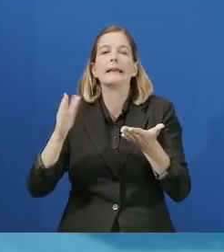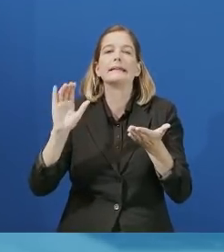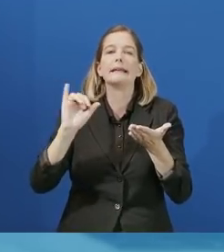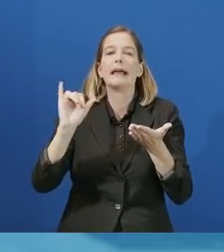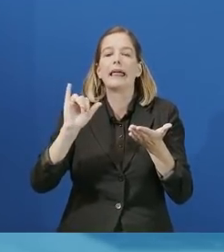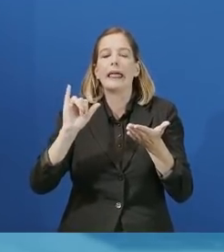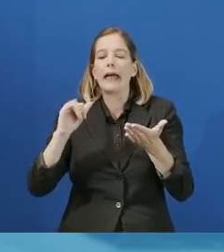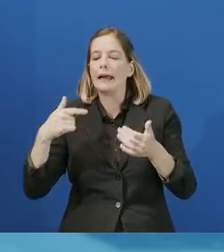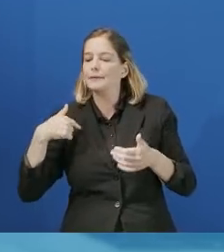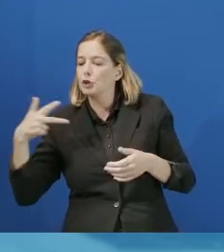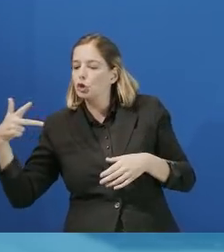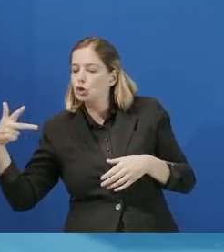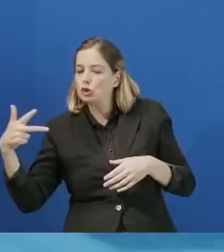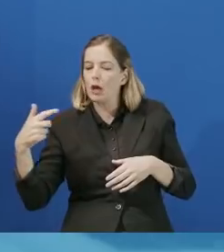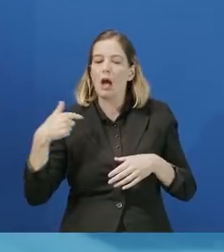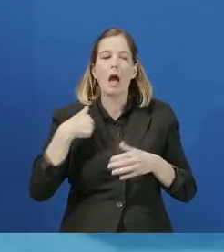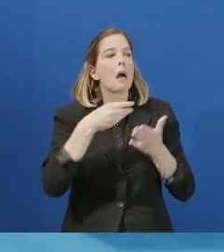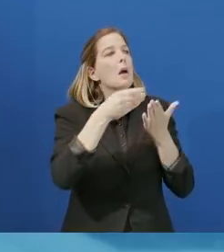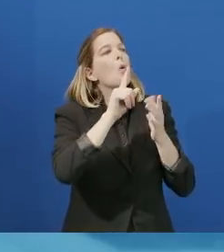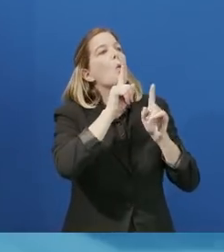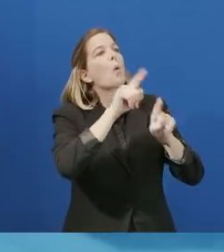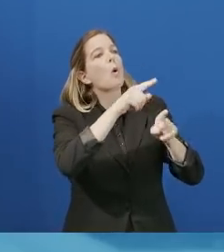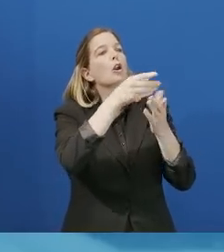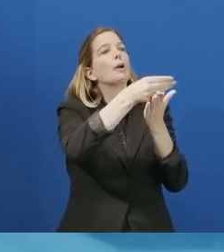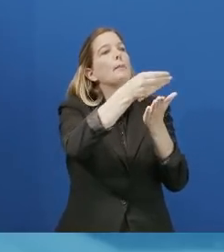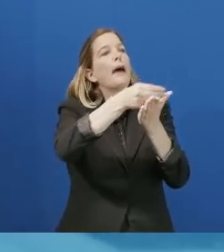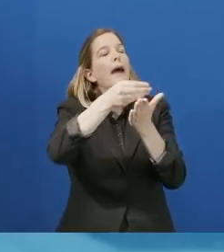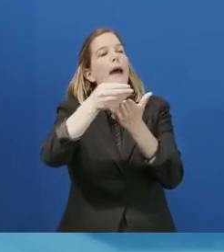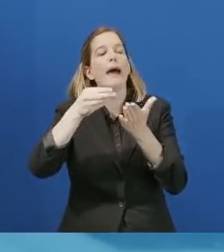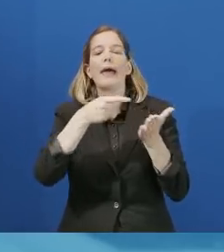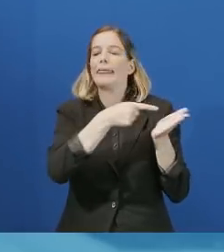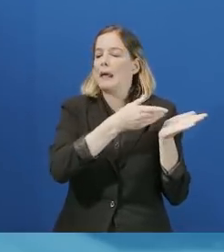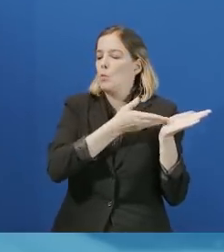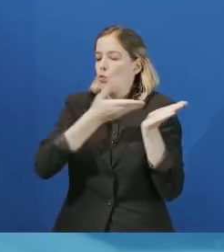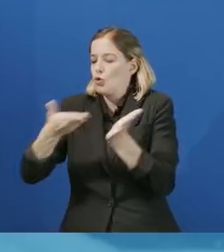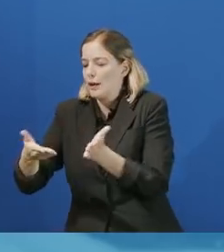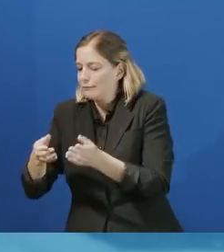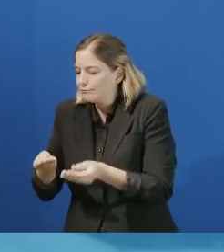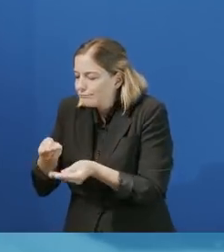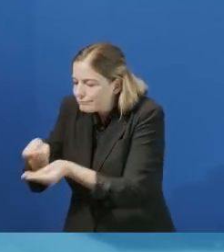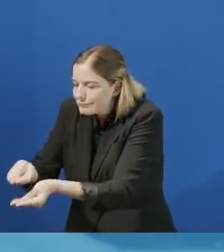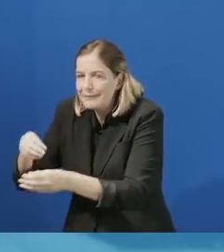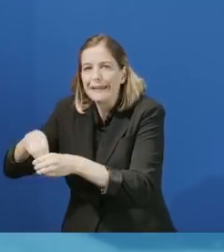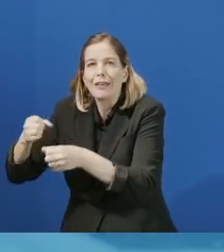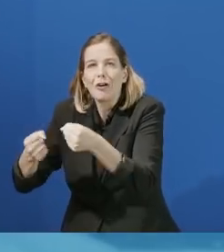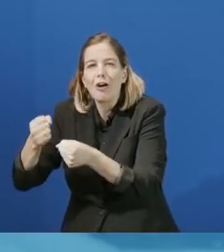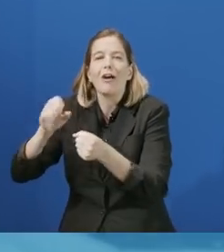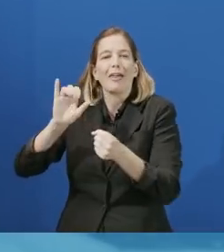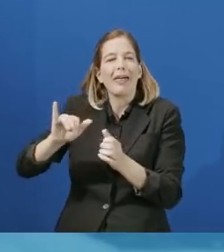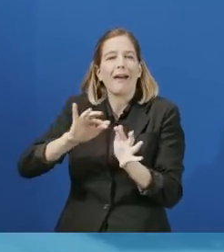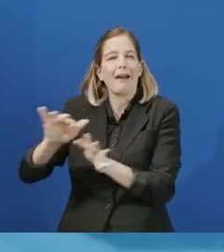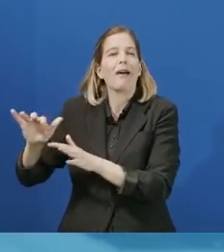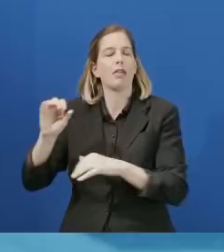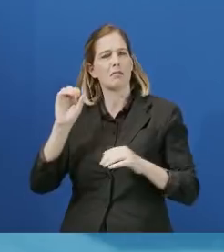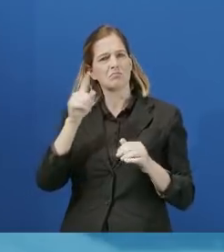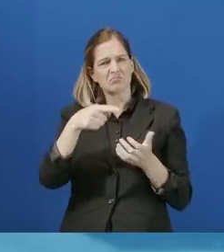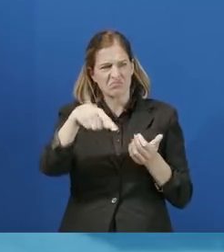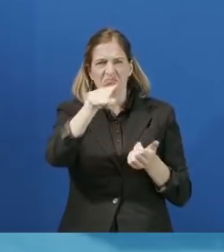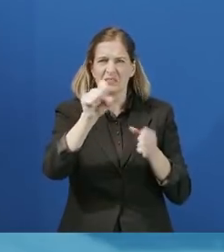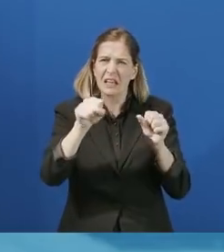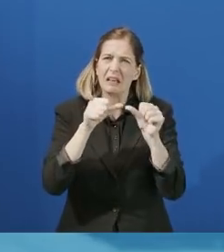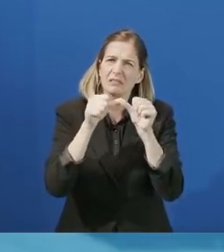of any order that's out there or has not expired, can go ahead and do that. The information will be